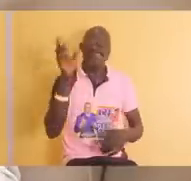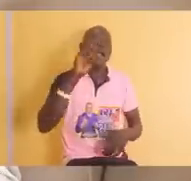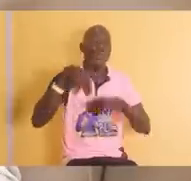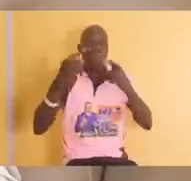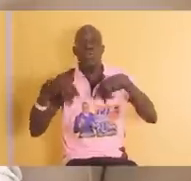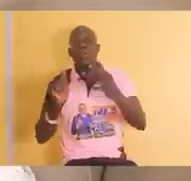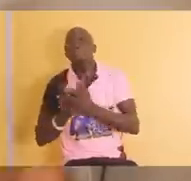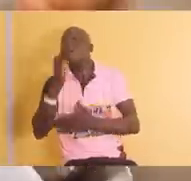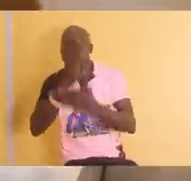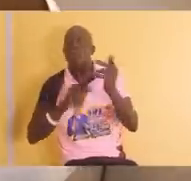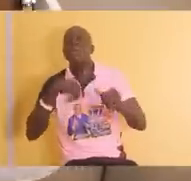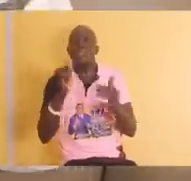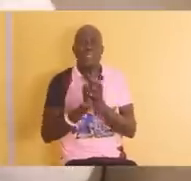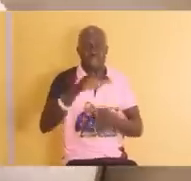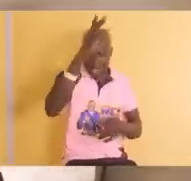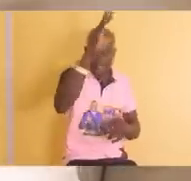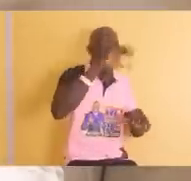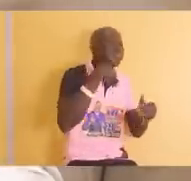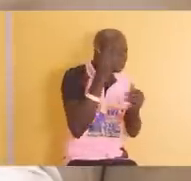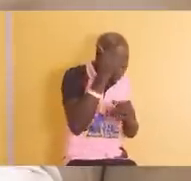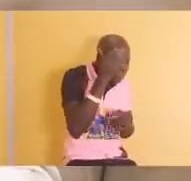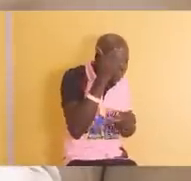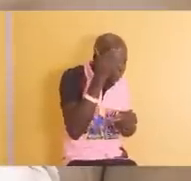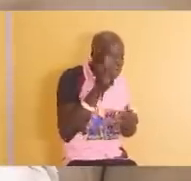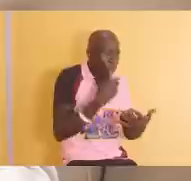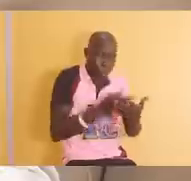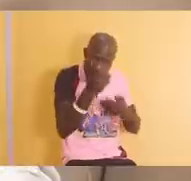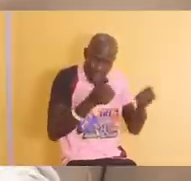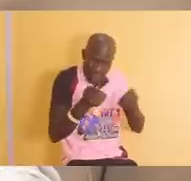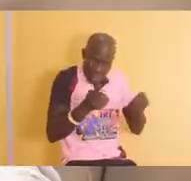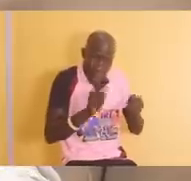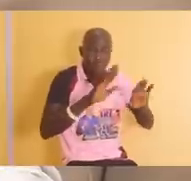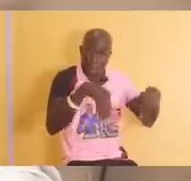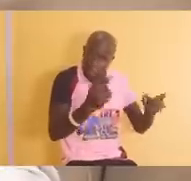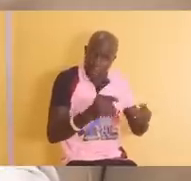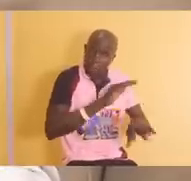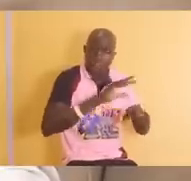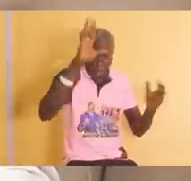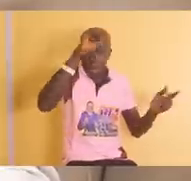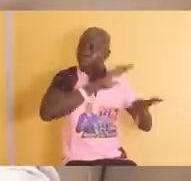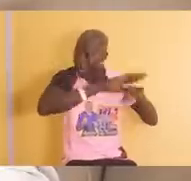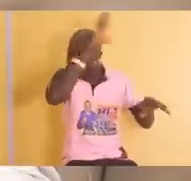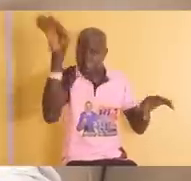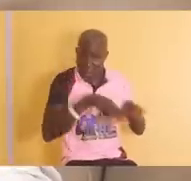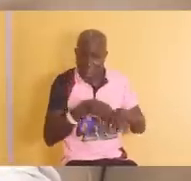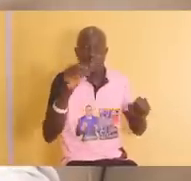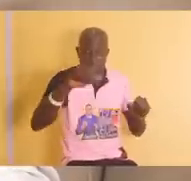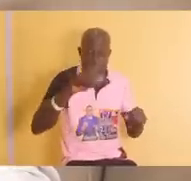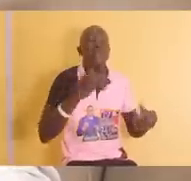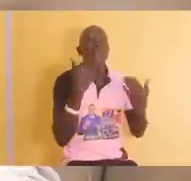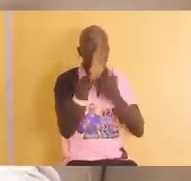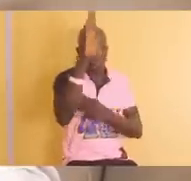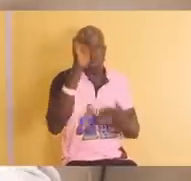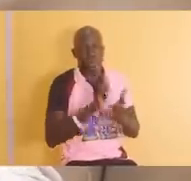o mo kan to fun mi daddy o ni mo ri pe era moto e gbe fun mi I saw that you bought car for me so ti ni yawo hope you are not mad olowo ti ni yawo mo loluwa